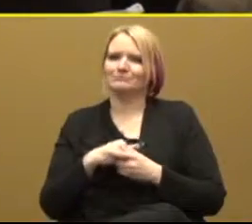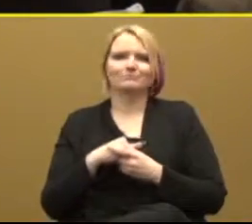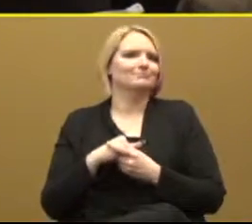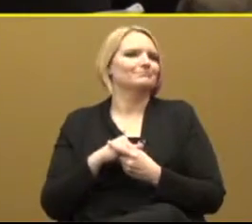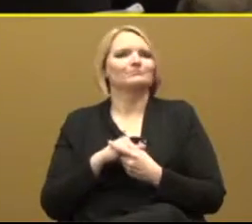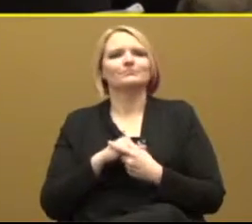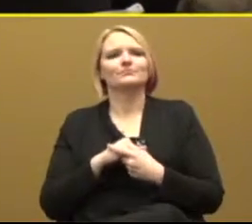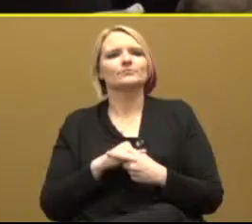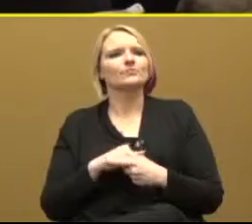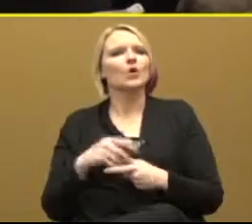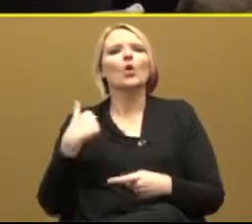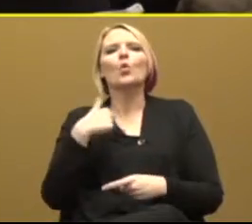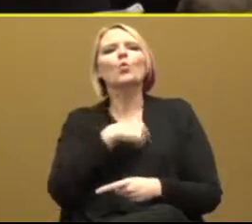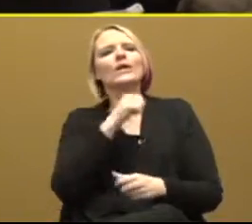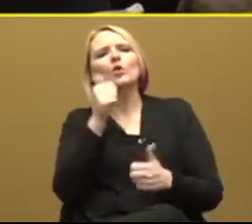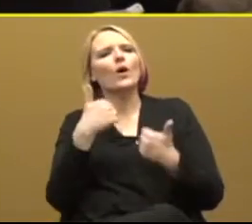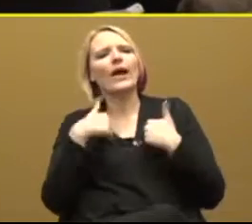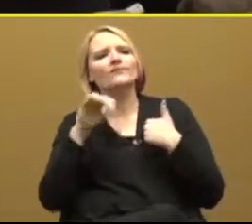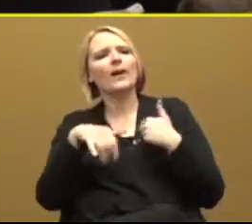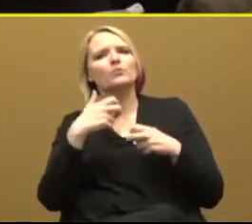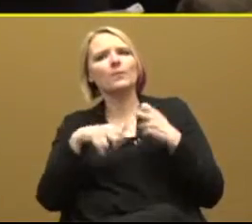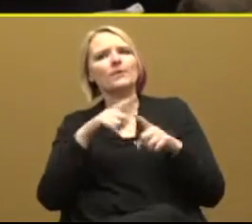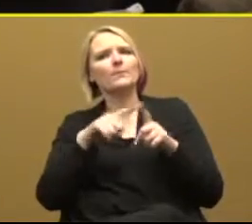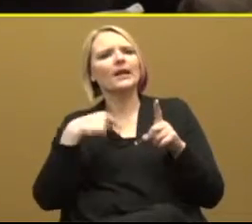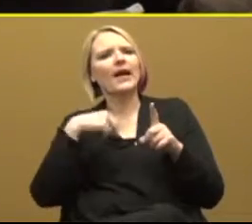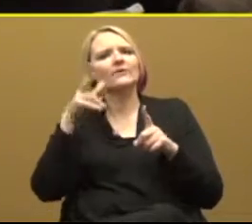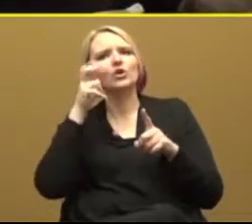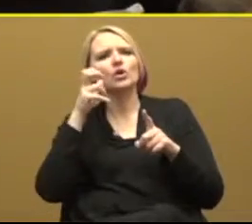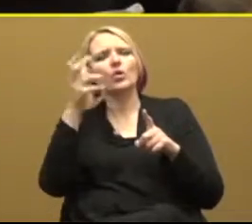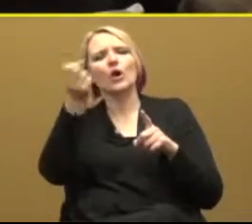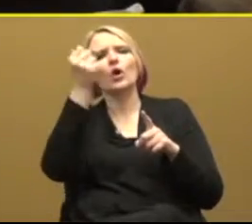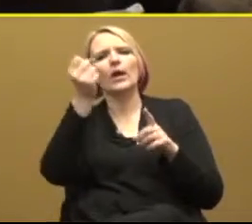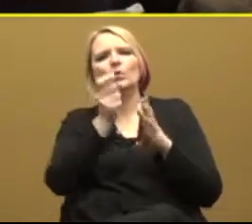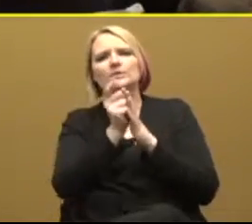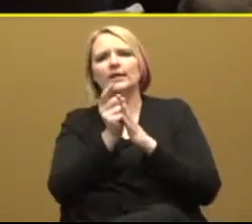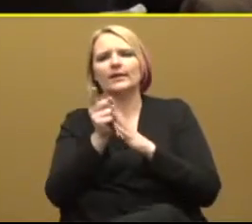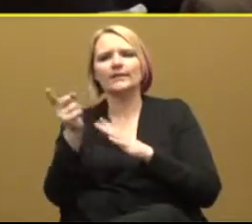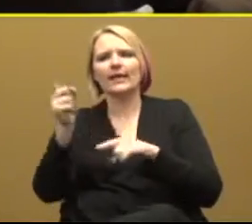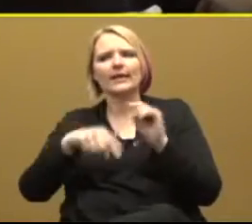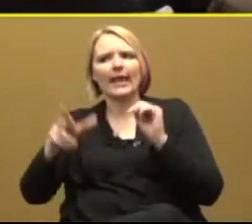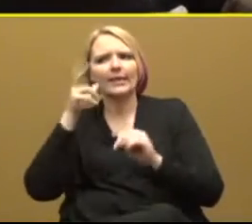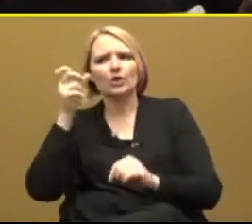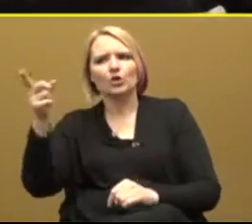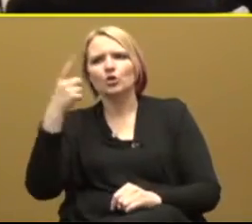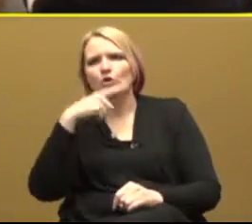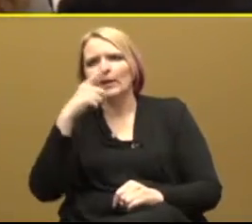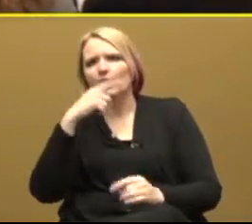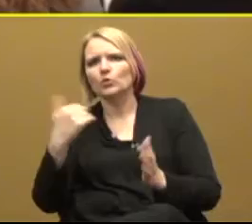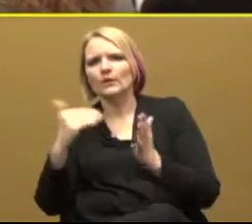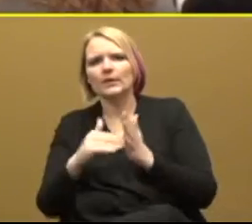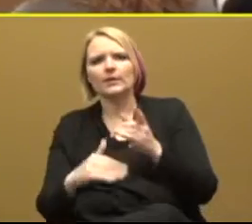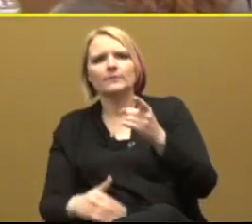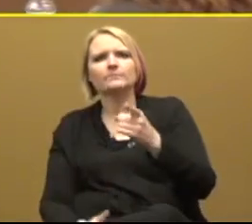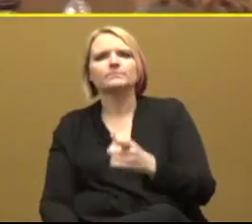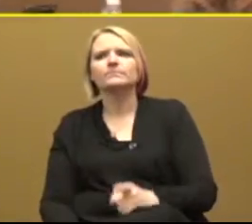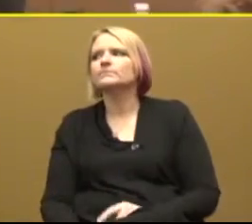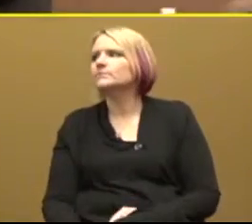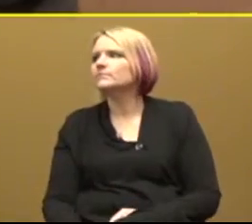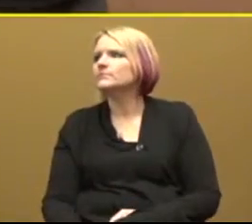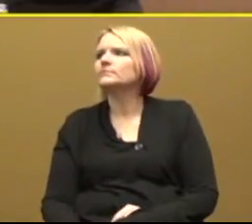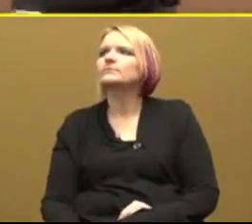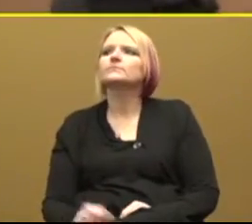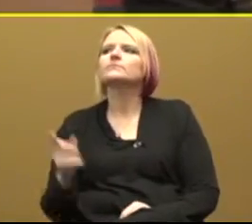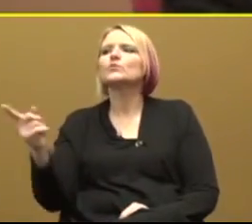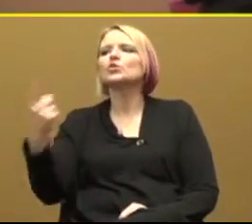know, we're not having this issue, but I have heard others talking about it. Wait a second. They can't hear you. Could you repeat it? Yes,